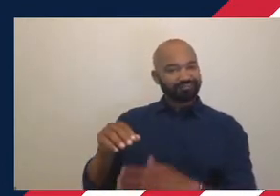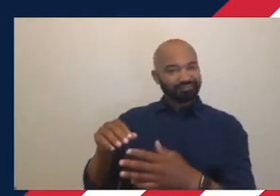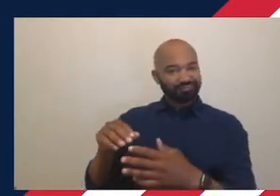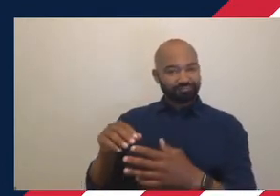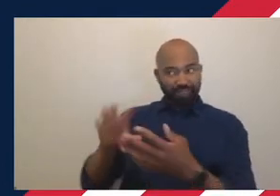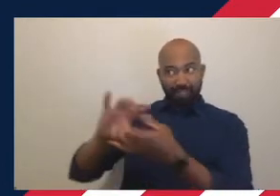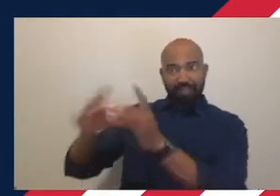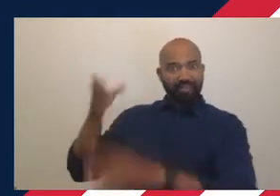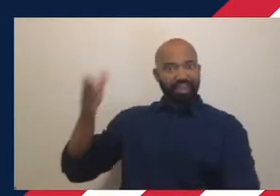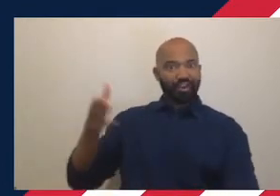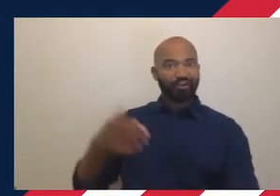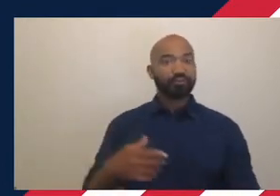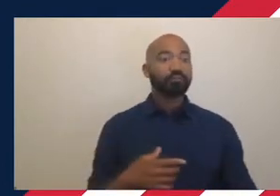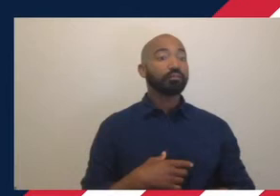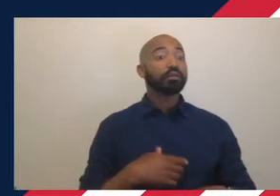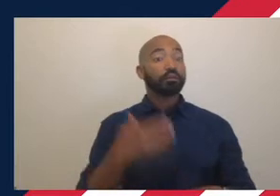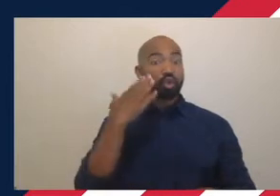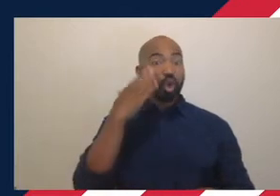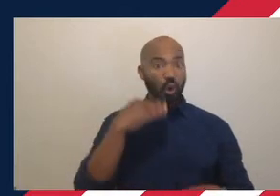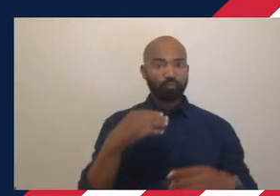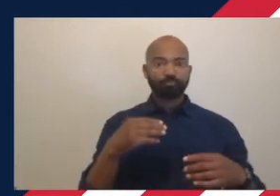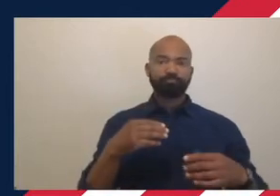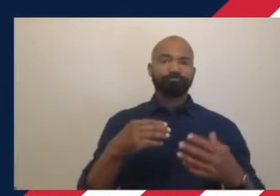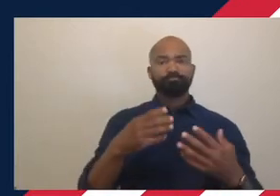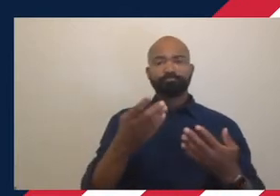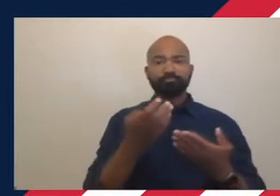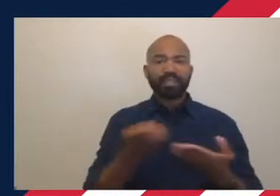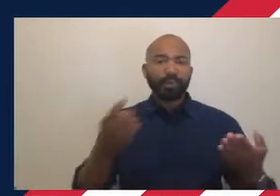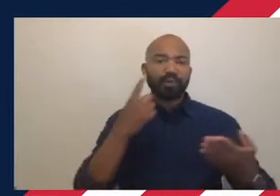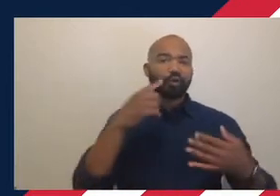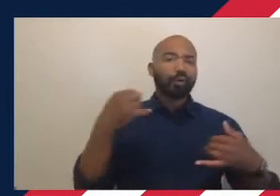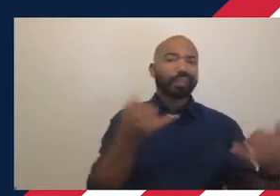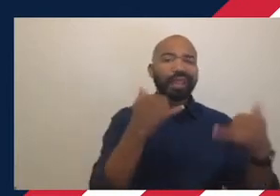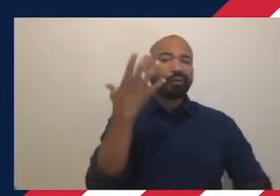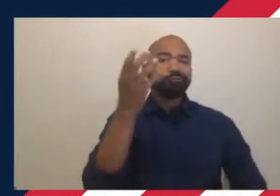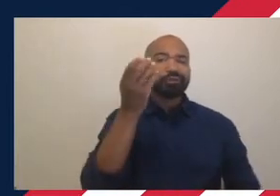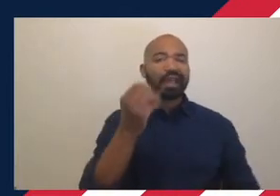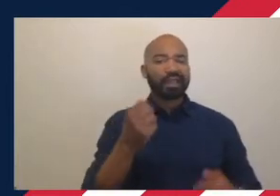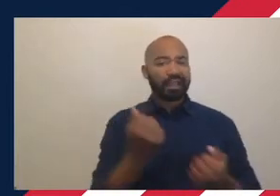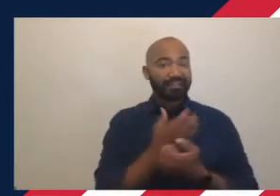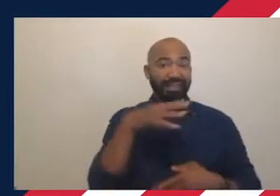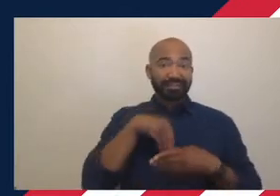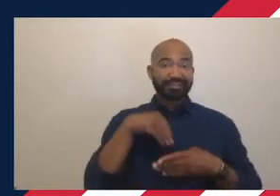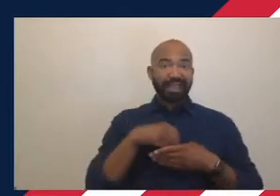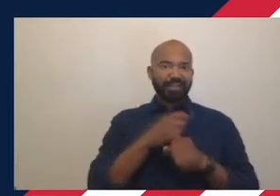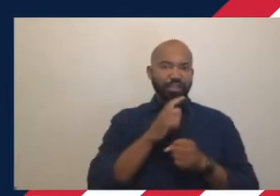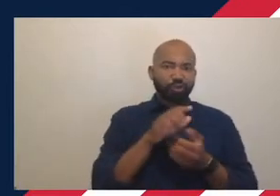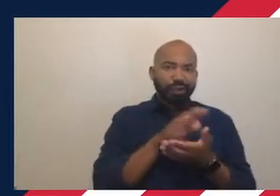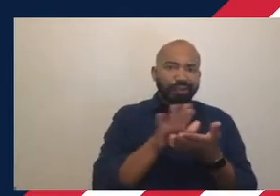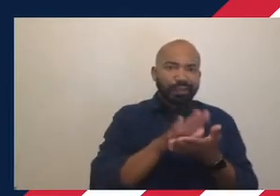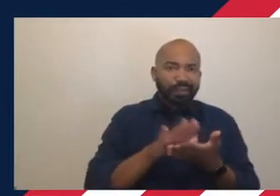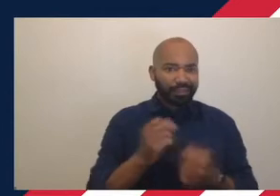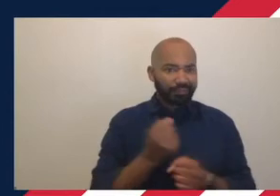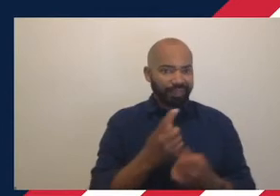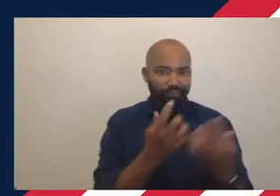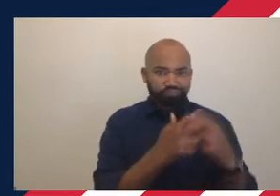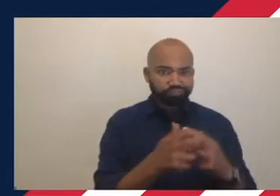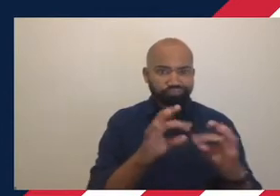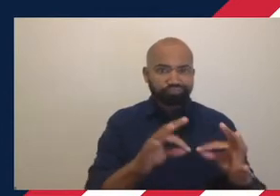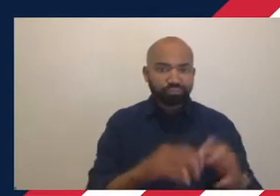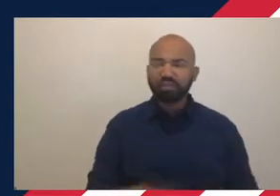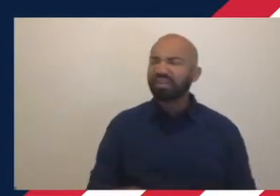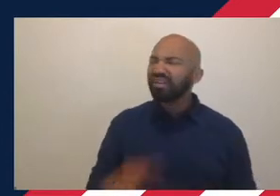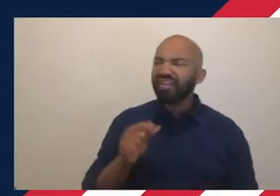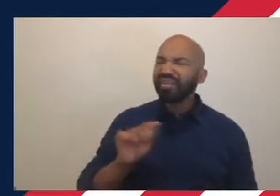disinfected. To your other question about what was the other question about how? In terms of just minority families, of course, a